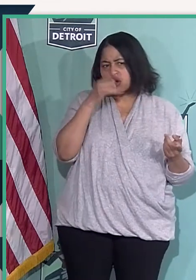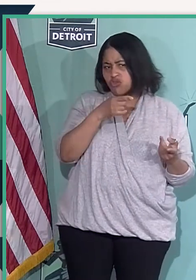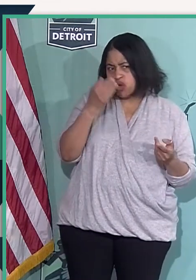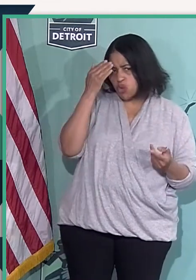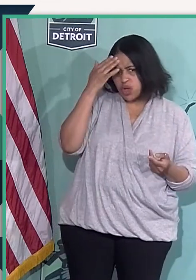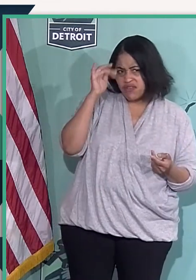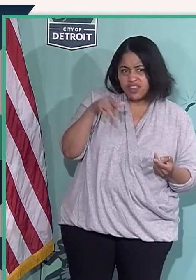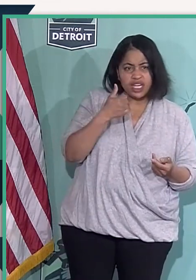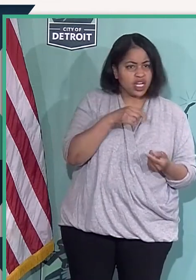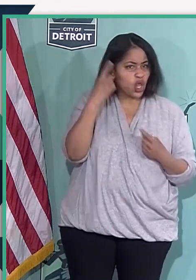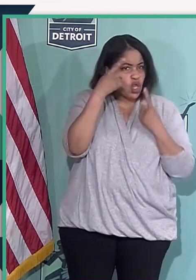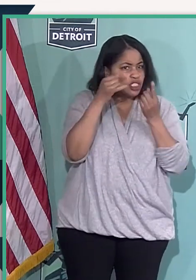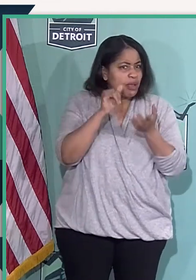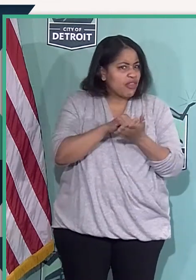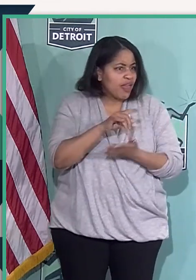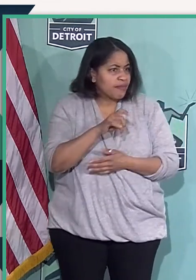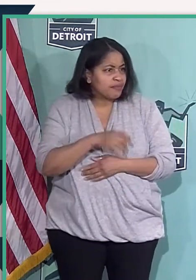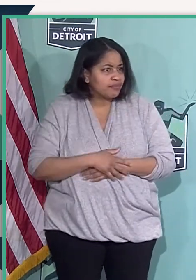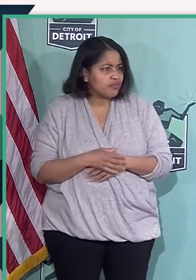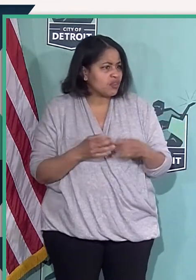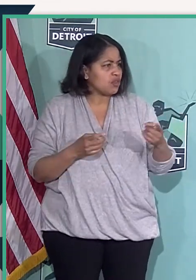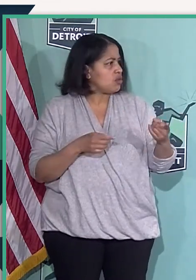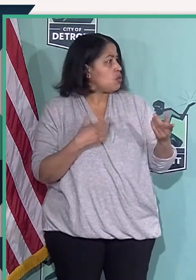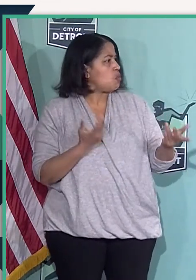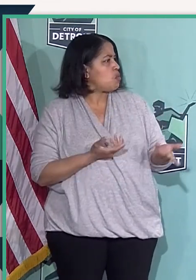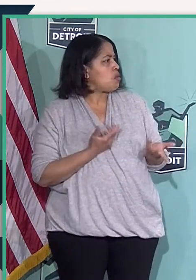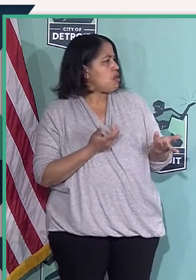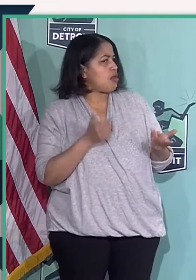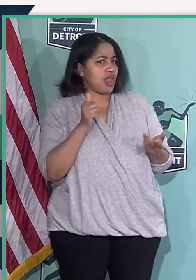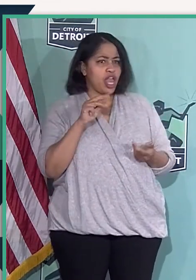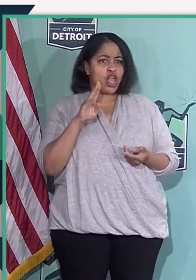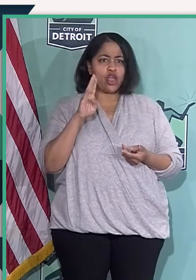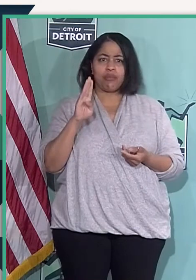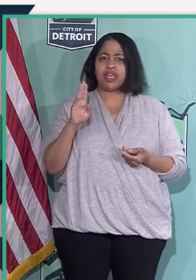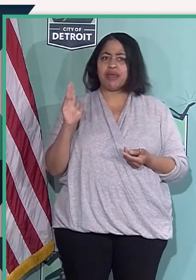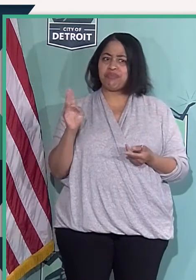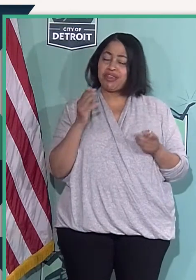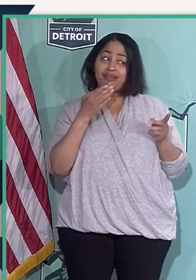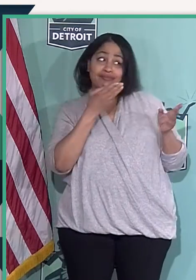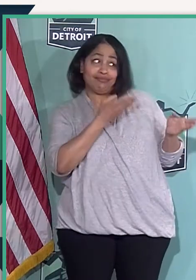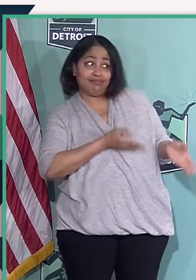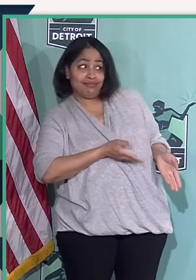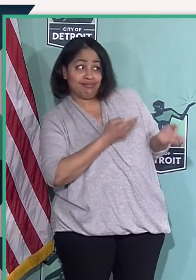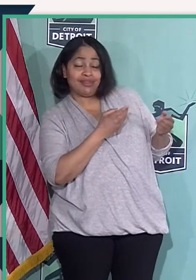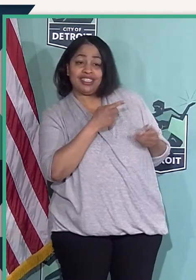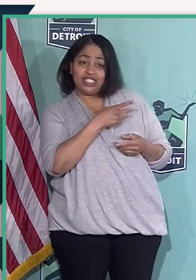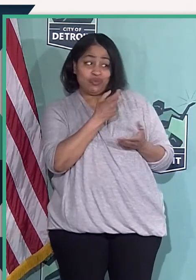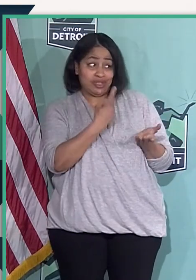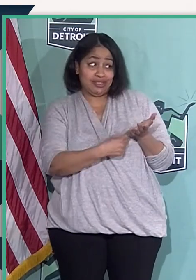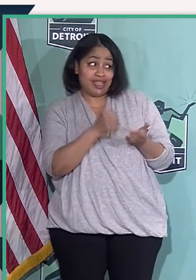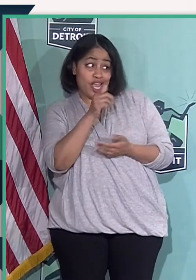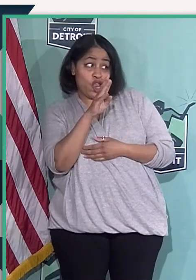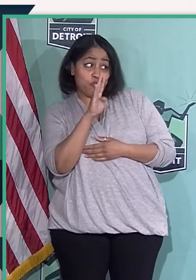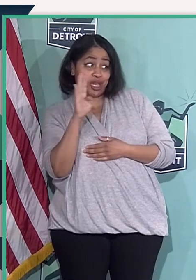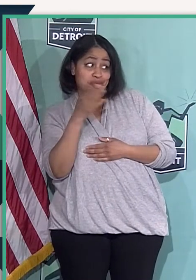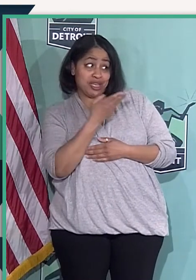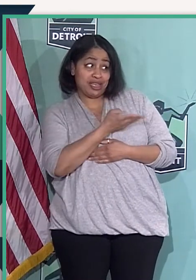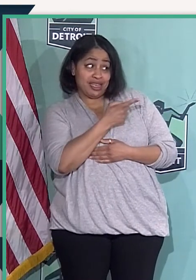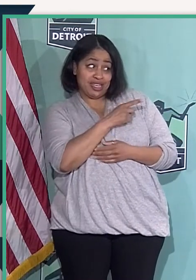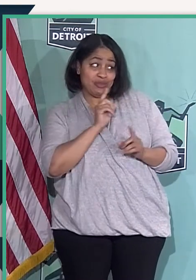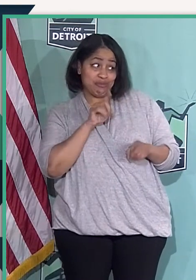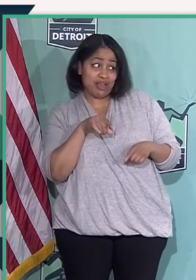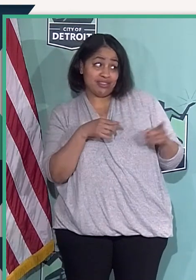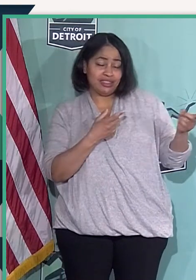aware of it or if you had any thoughts on it. Well, I have the sponsor of the Airbnb ordinance with us here. You want to discuss Airbnb?